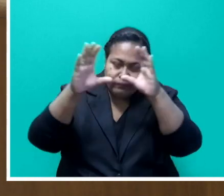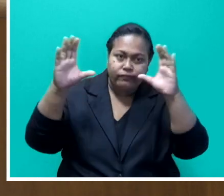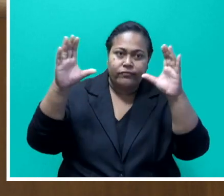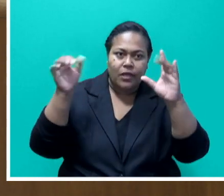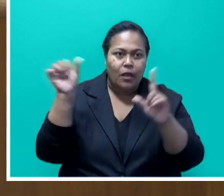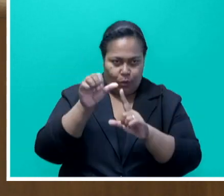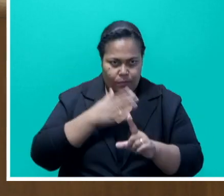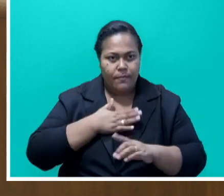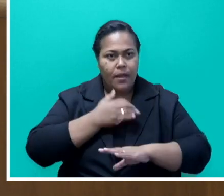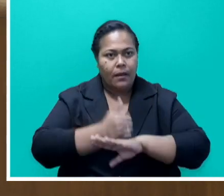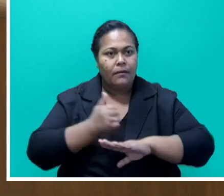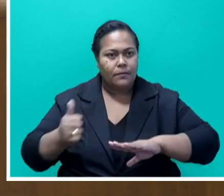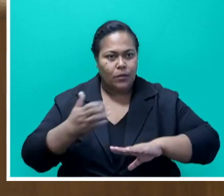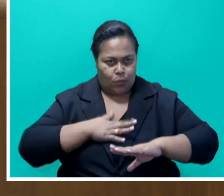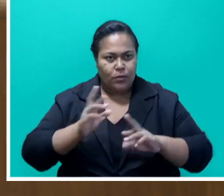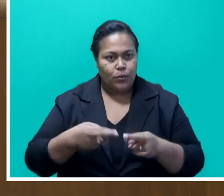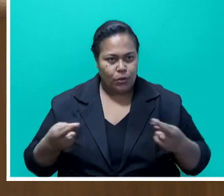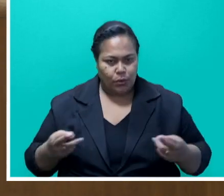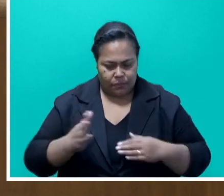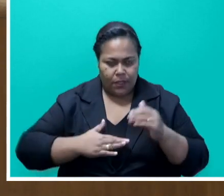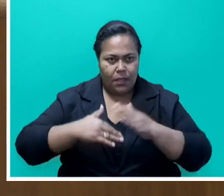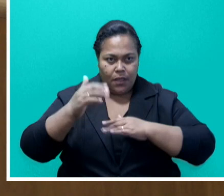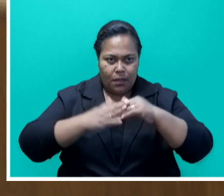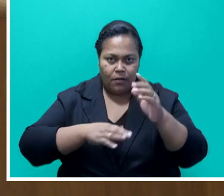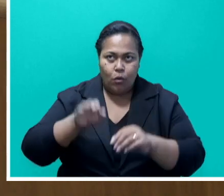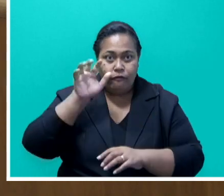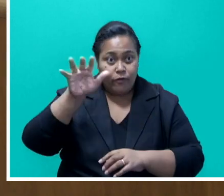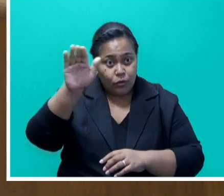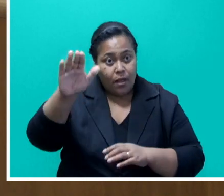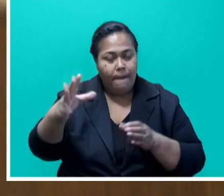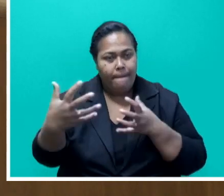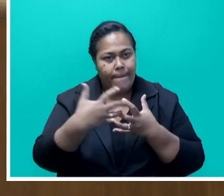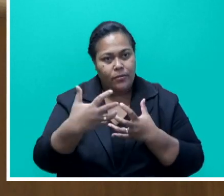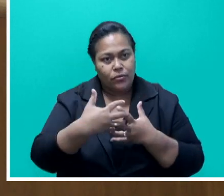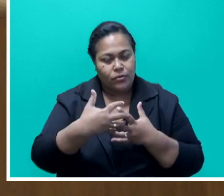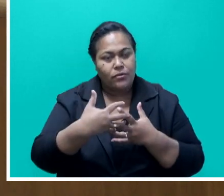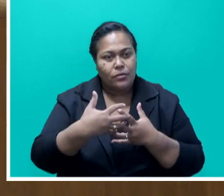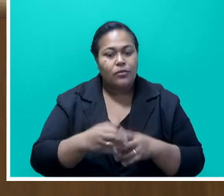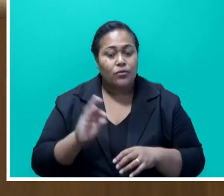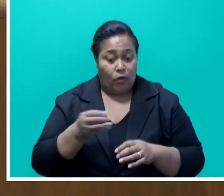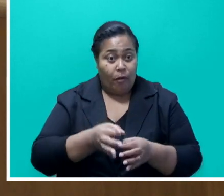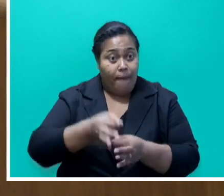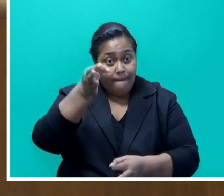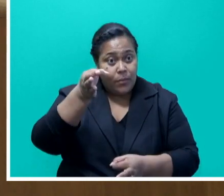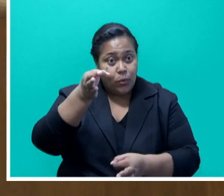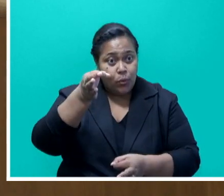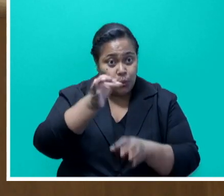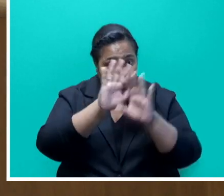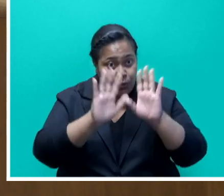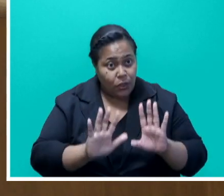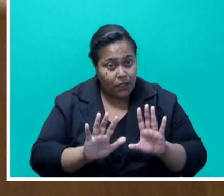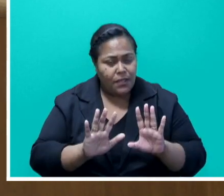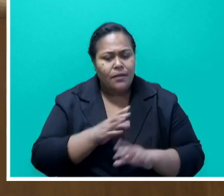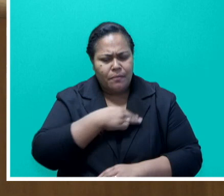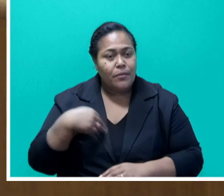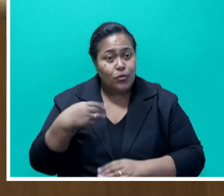government's approach to resource-based sectors. In the case of bamboo, Mr. Speaker, the Ministry of